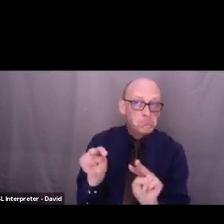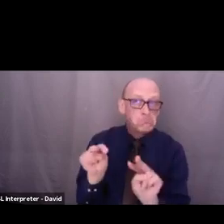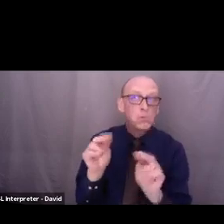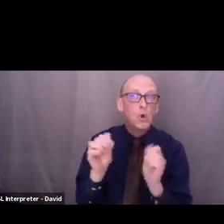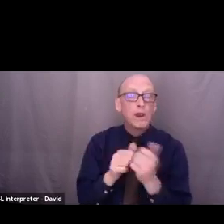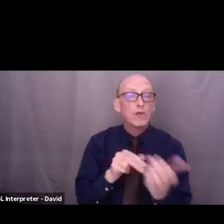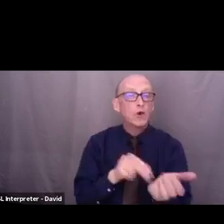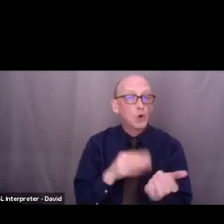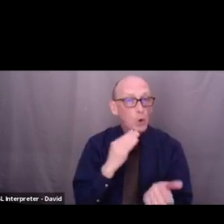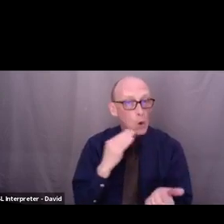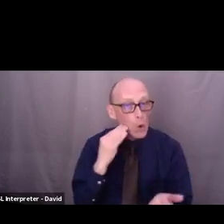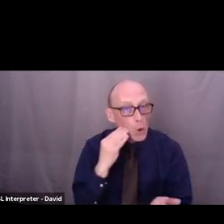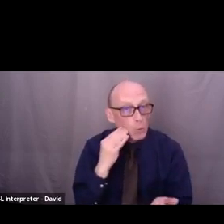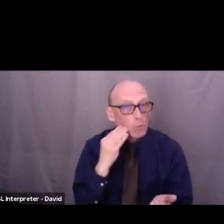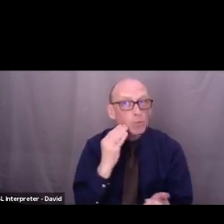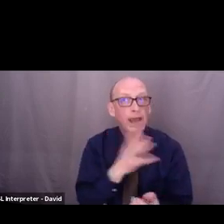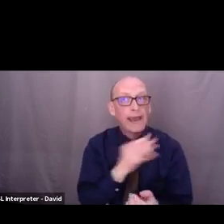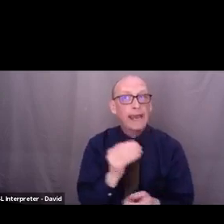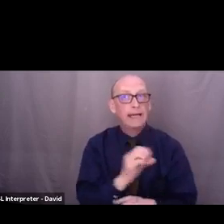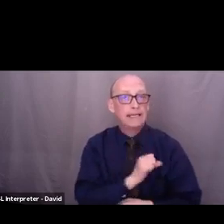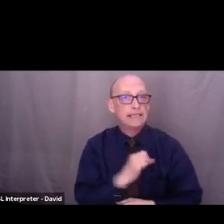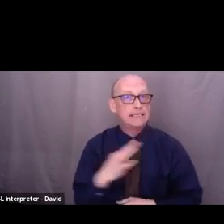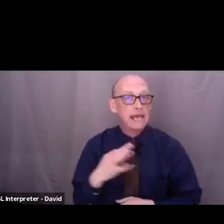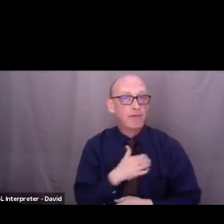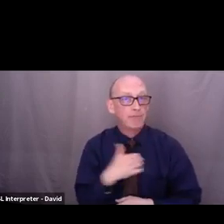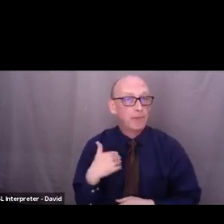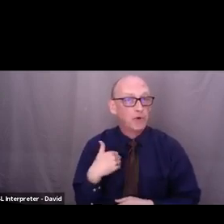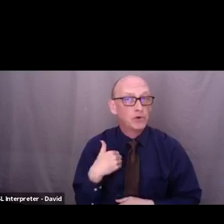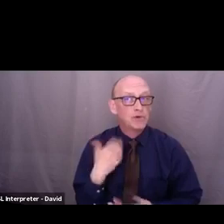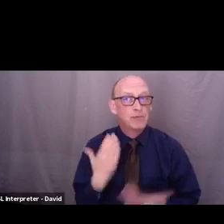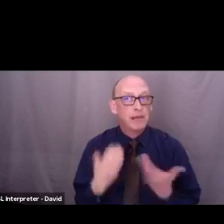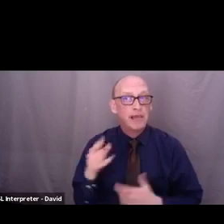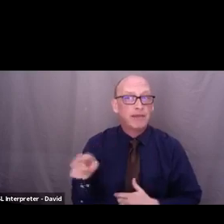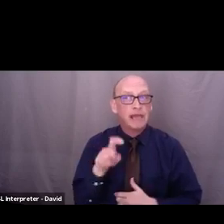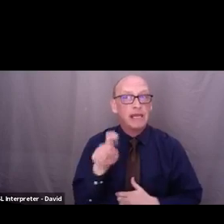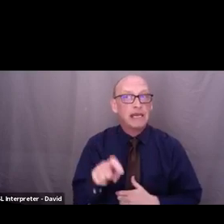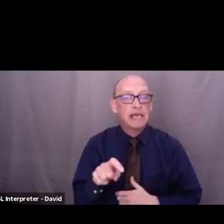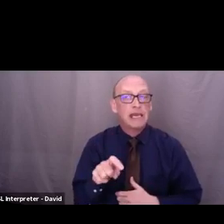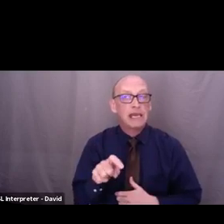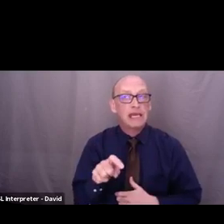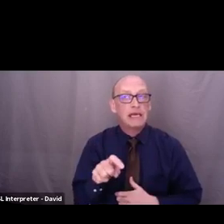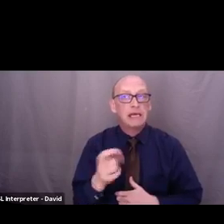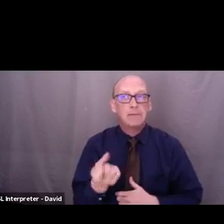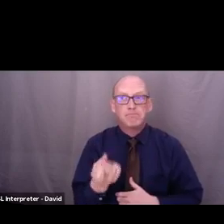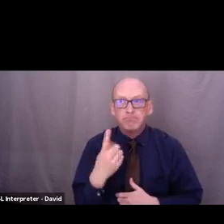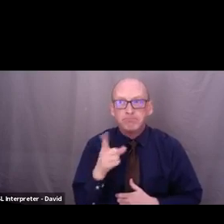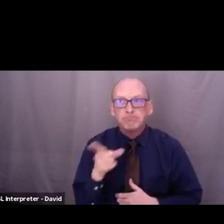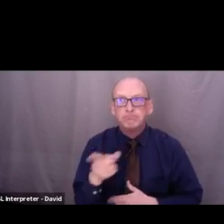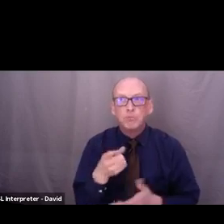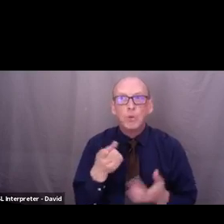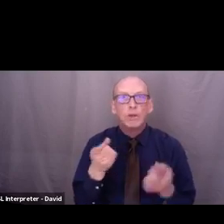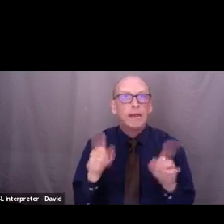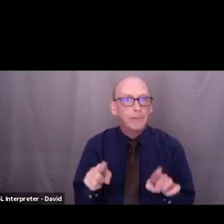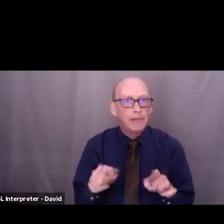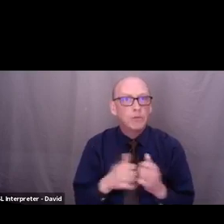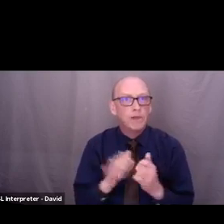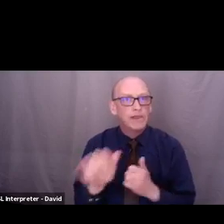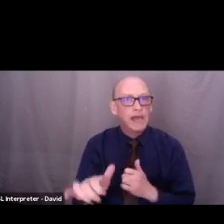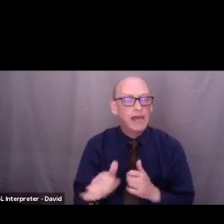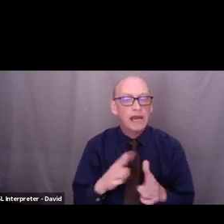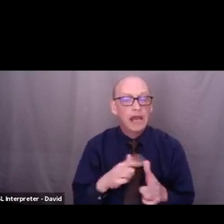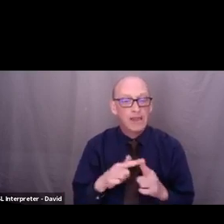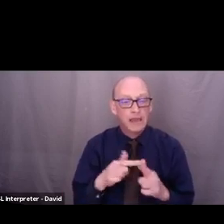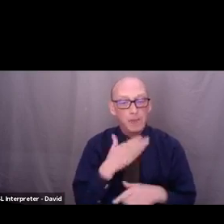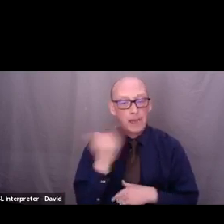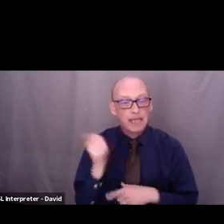homes, those staff members that might need maybe another set of eyes to understand what's going on with their fresh practitioner practices. Excuse